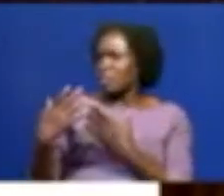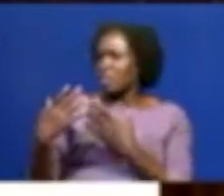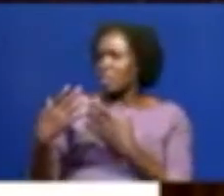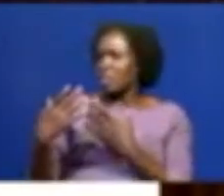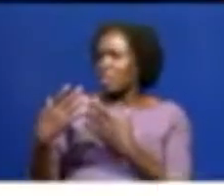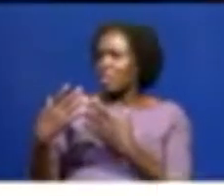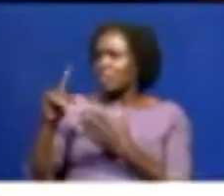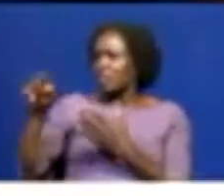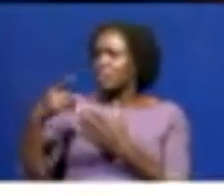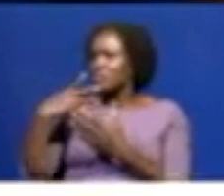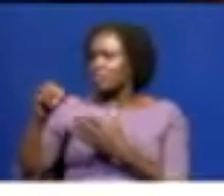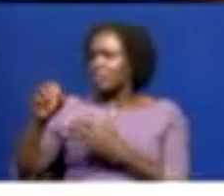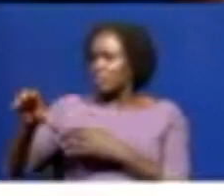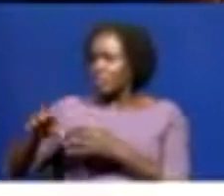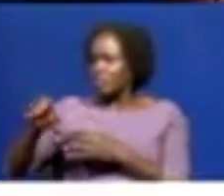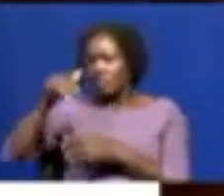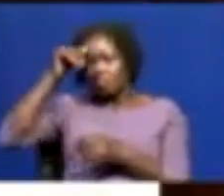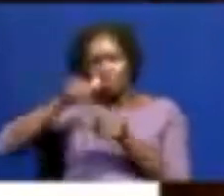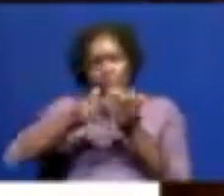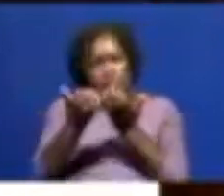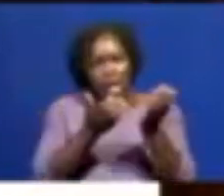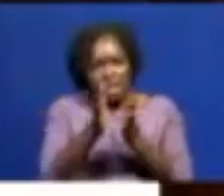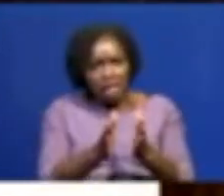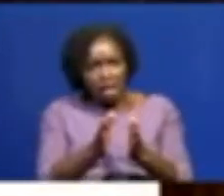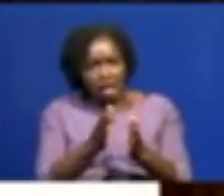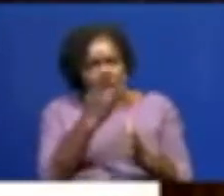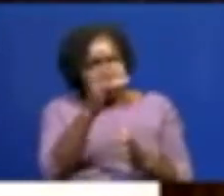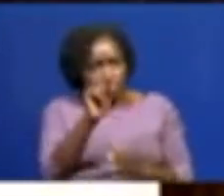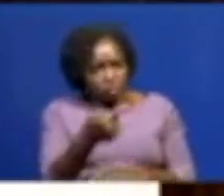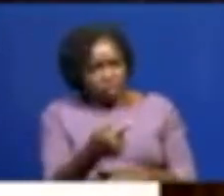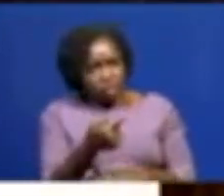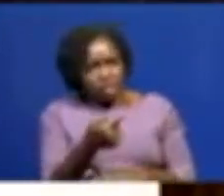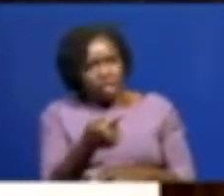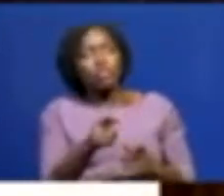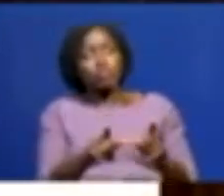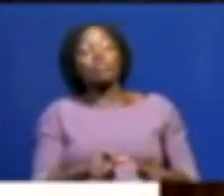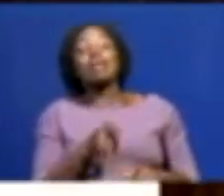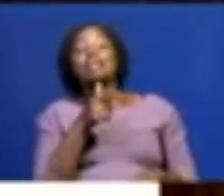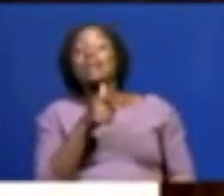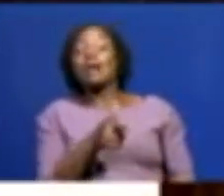1500 for transport. You know you're a hustler. You said you're a hustler. 4500, you came to lie in court,